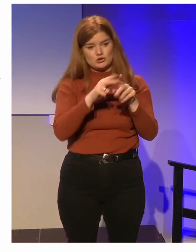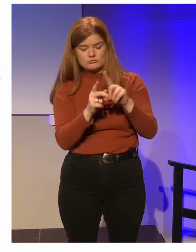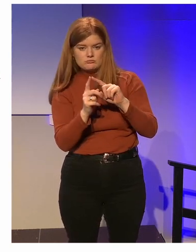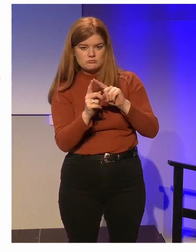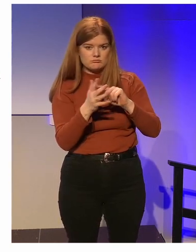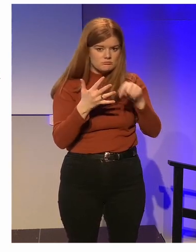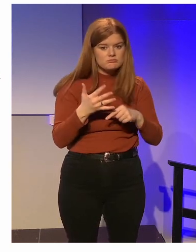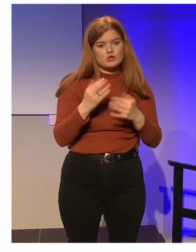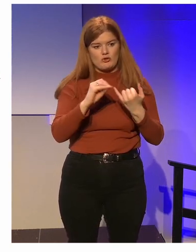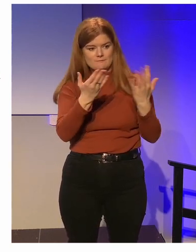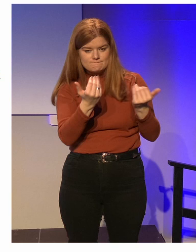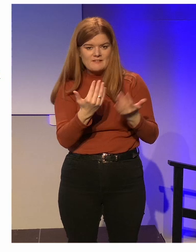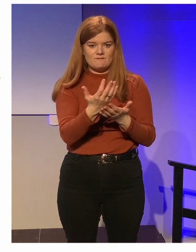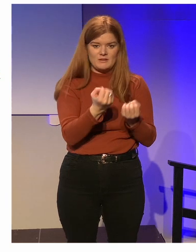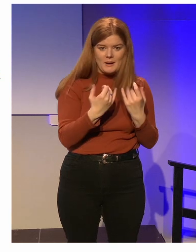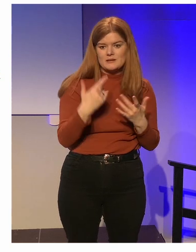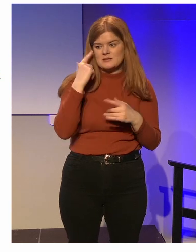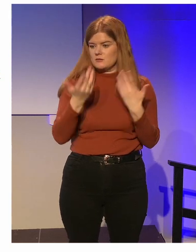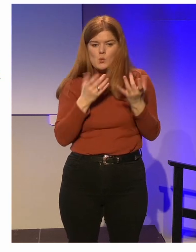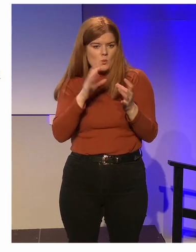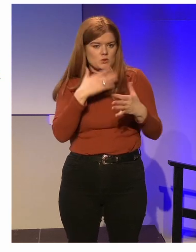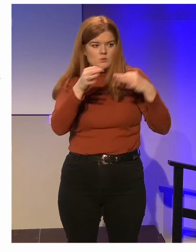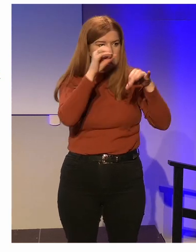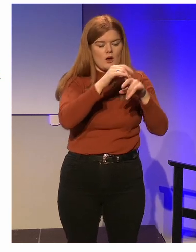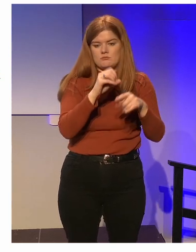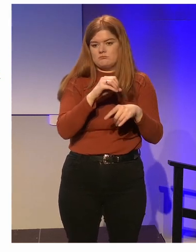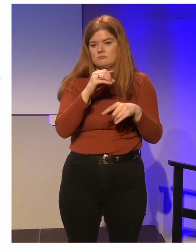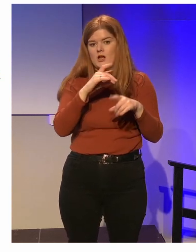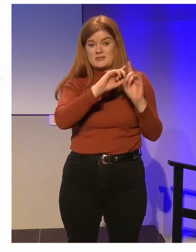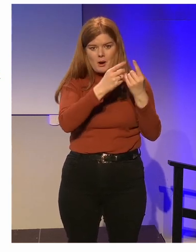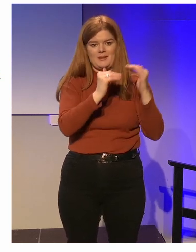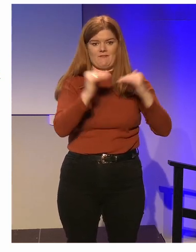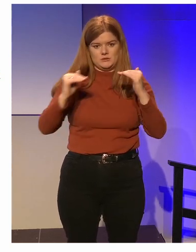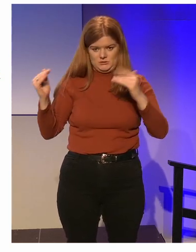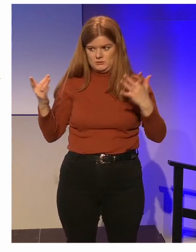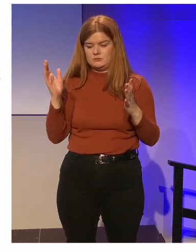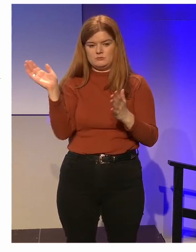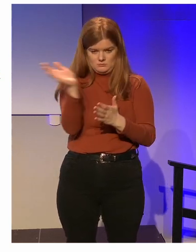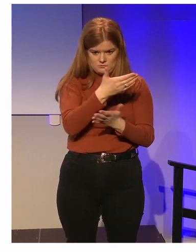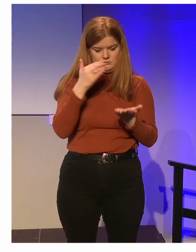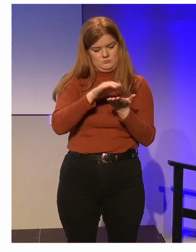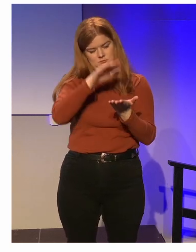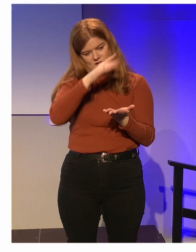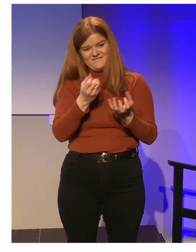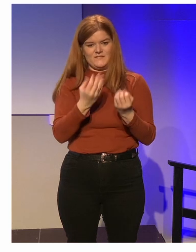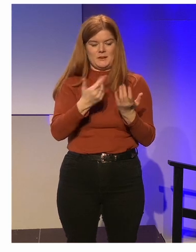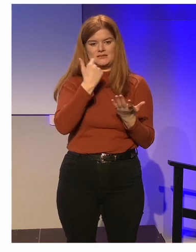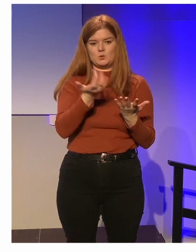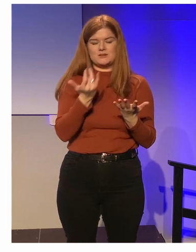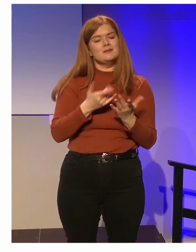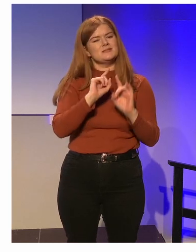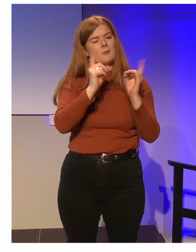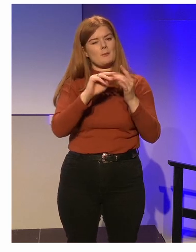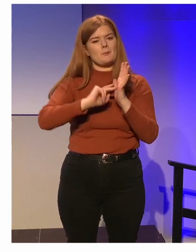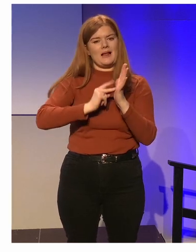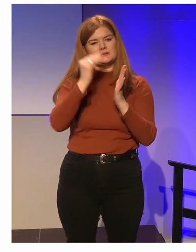the departments, trying to get feedback and see what's happening on department levels. What we found, the feedback was that the